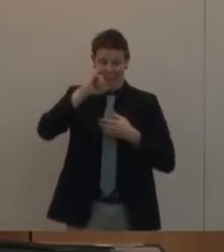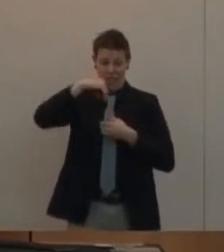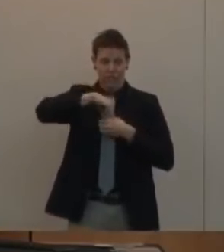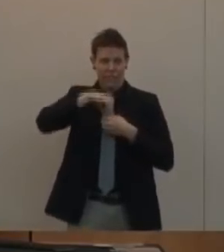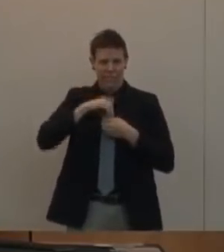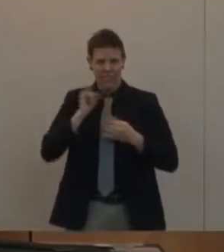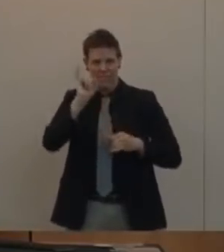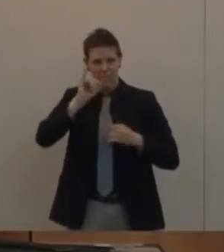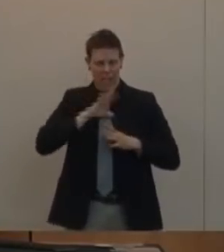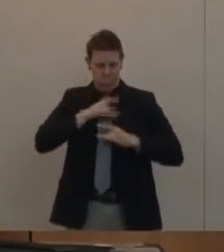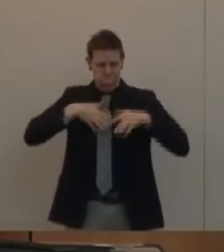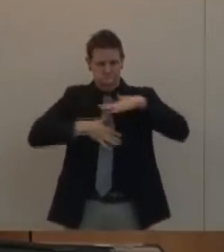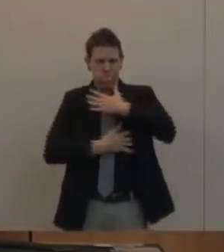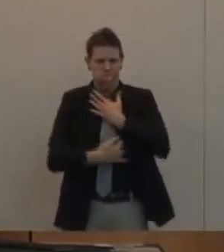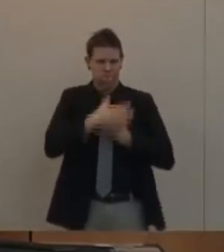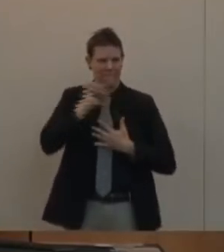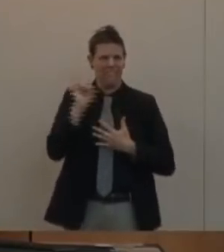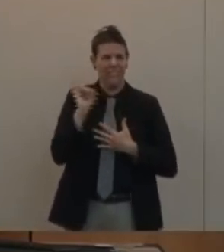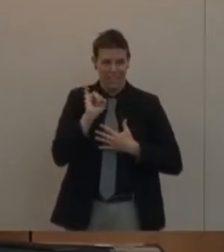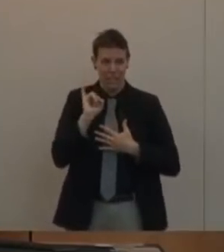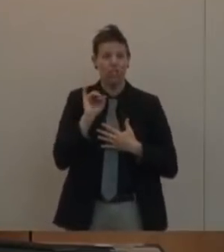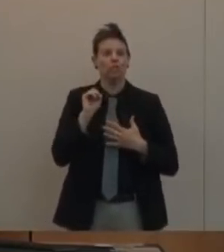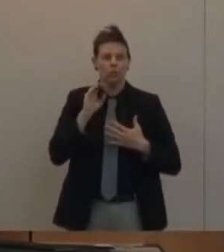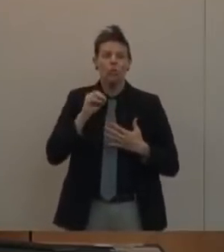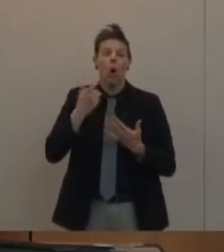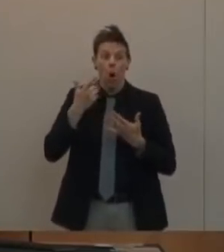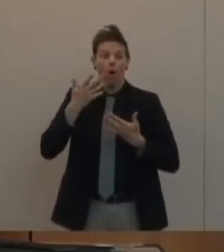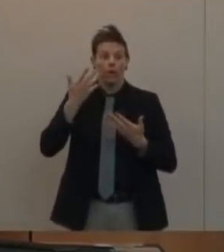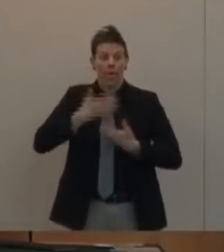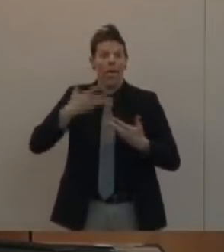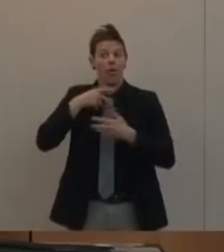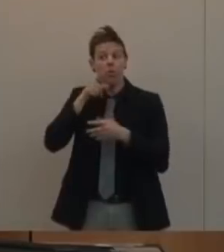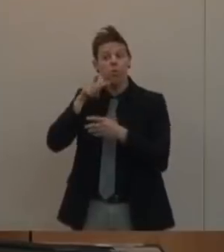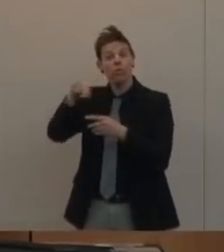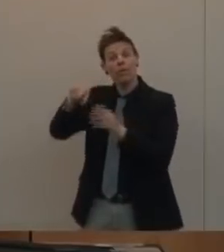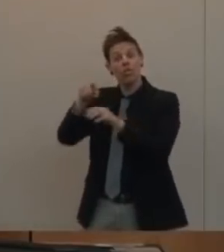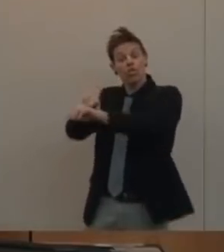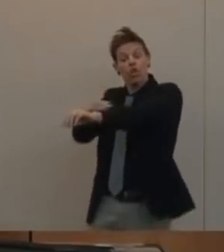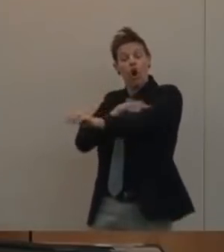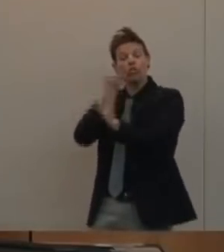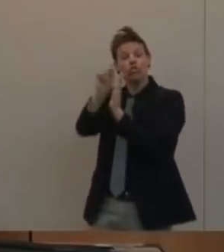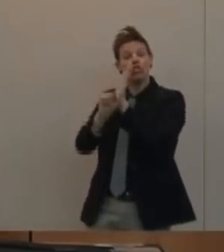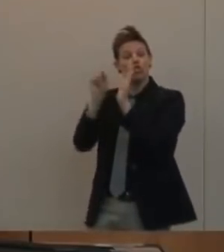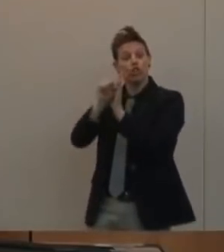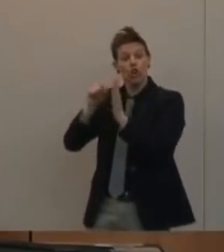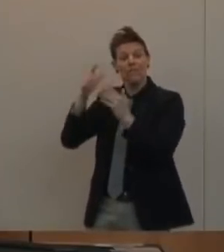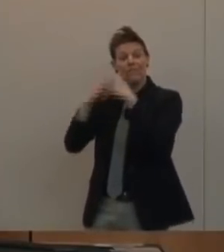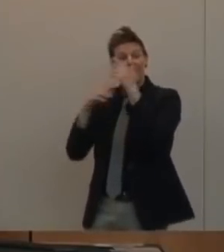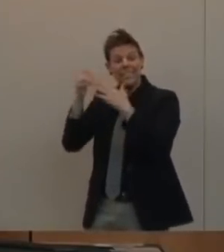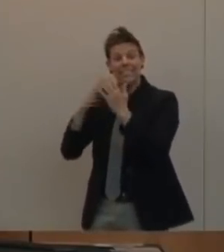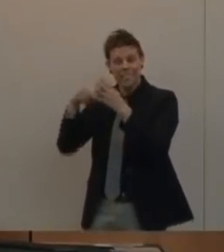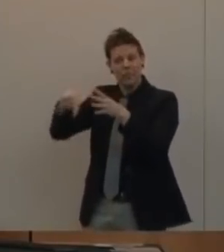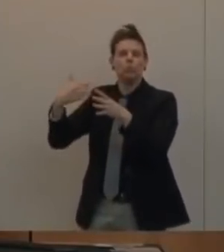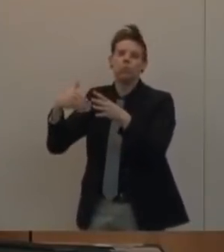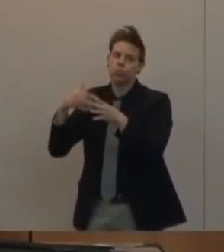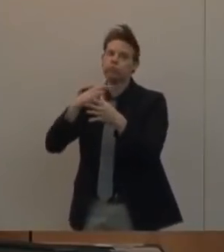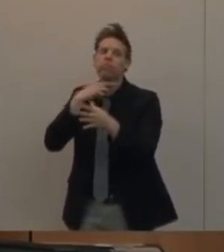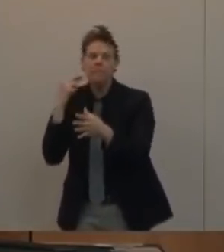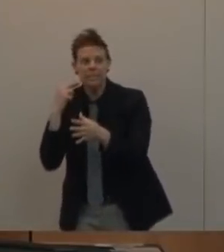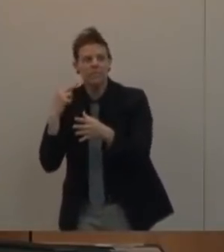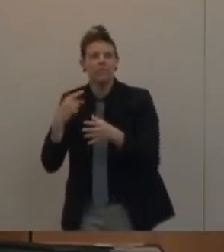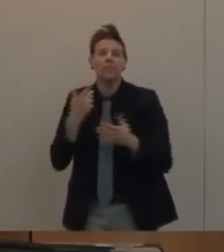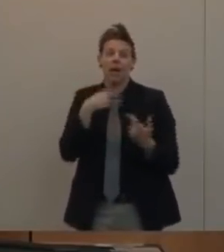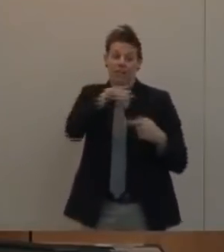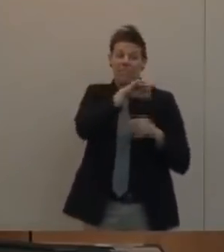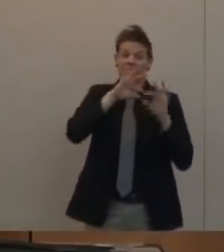lose someone in a long-term care facility, that likely means that family members didn't have access and